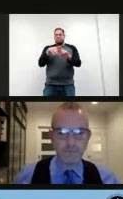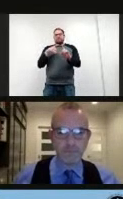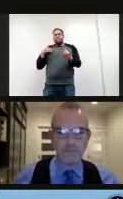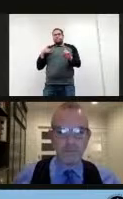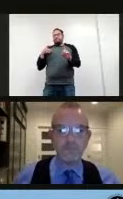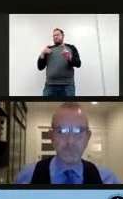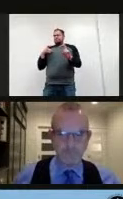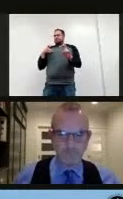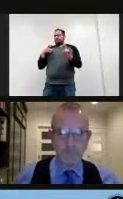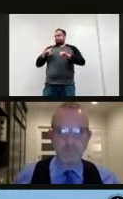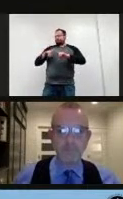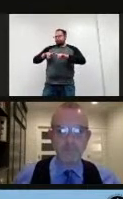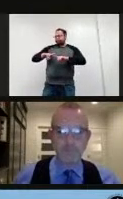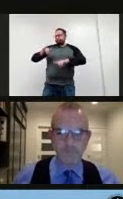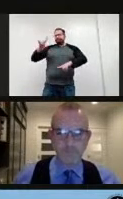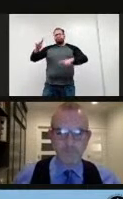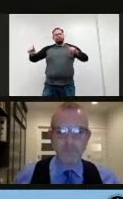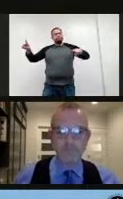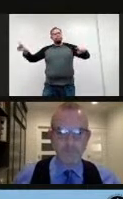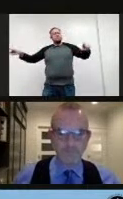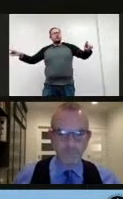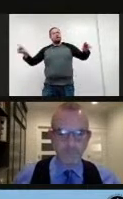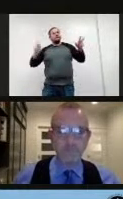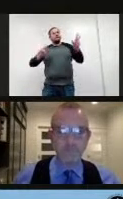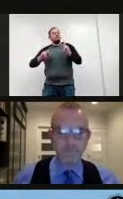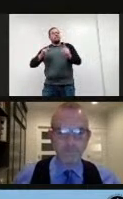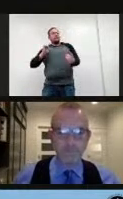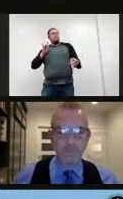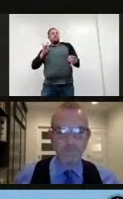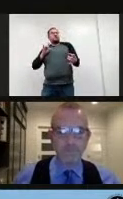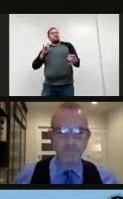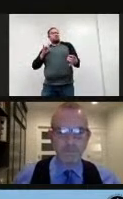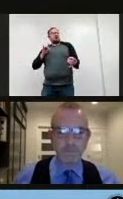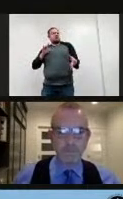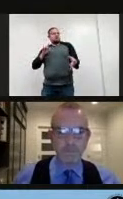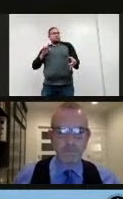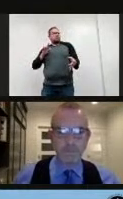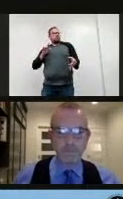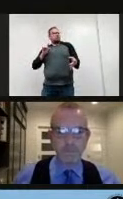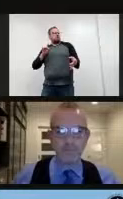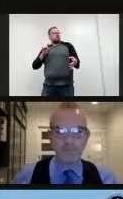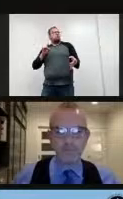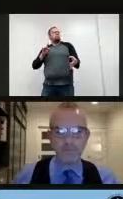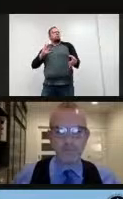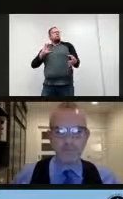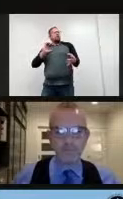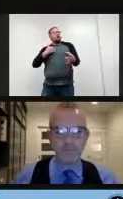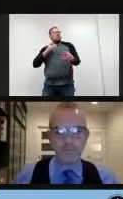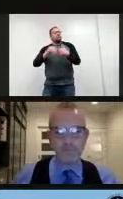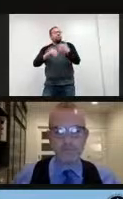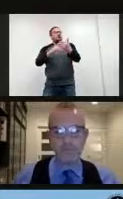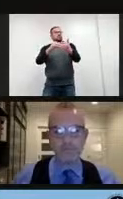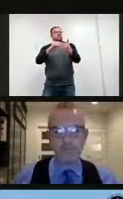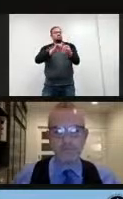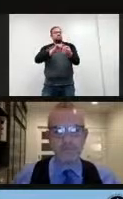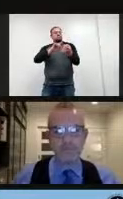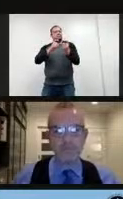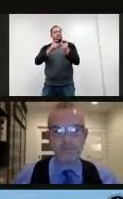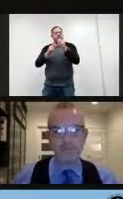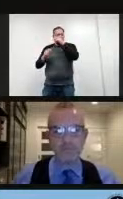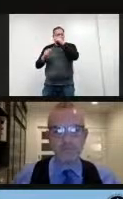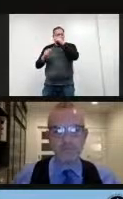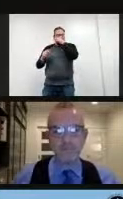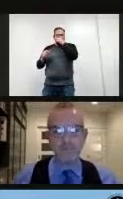the various individuals giving feedback into this process. So those are the changes since the last